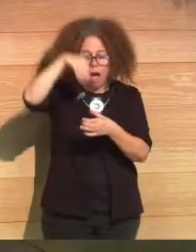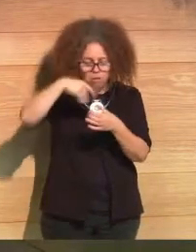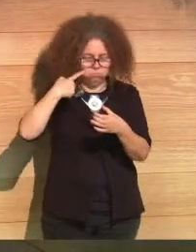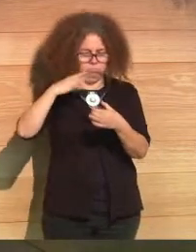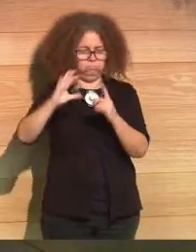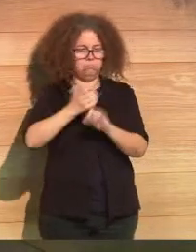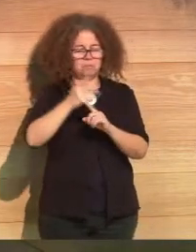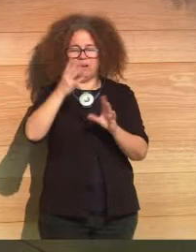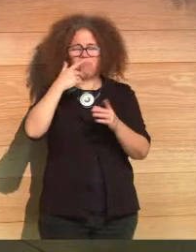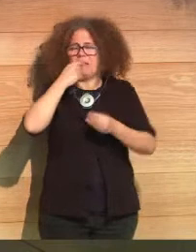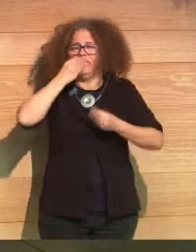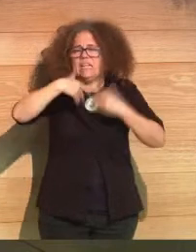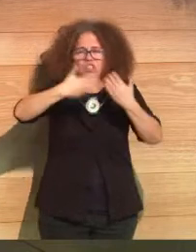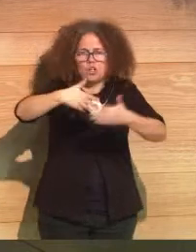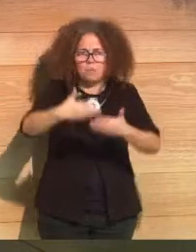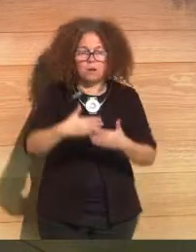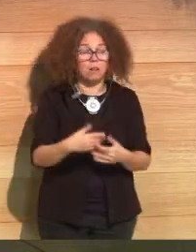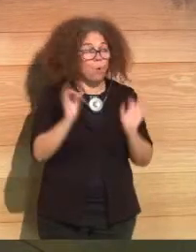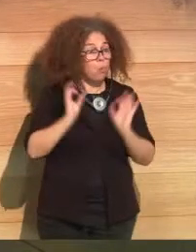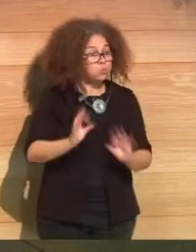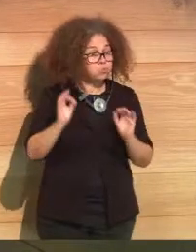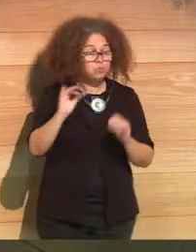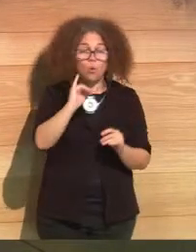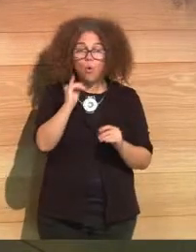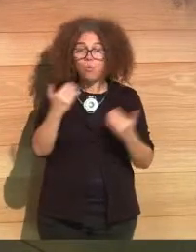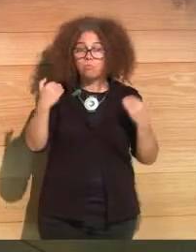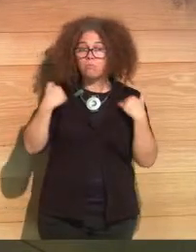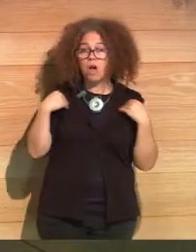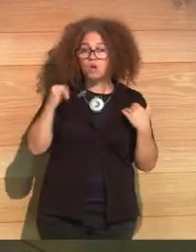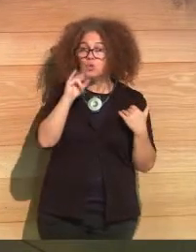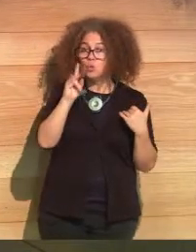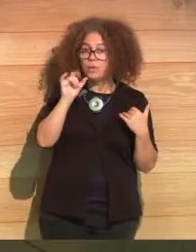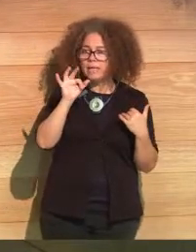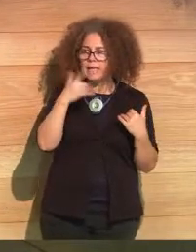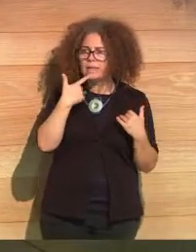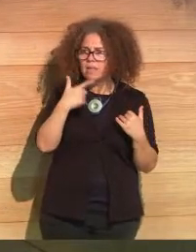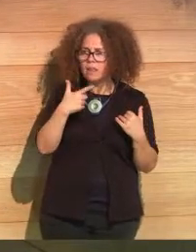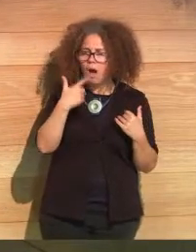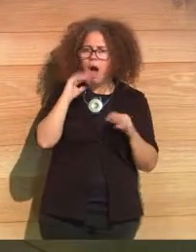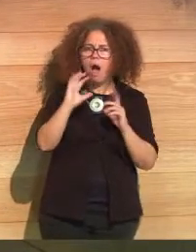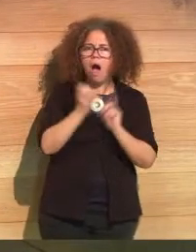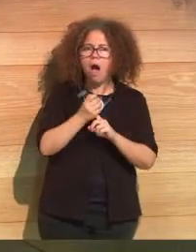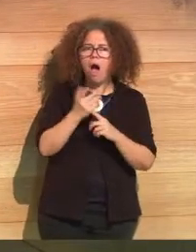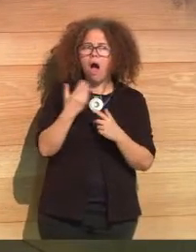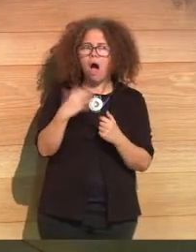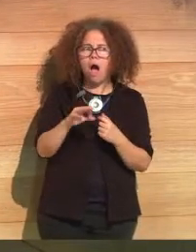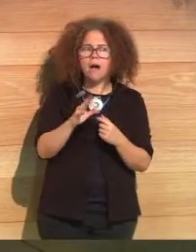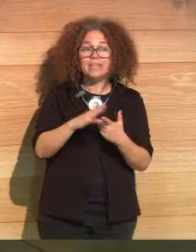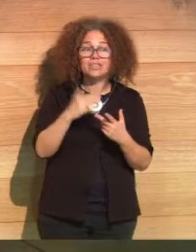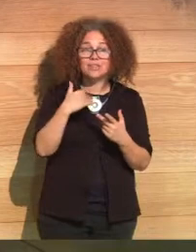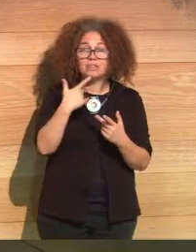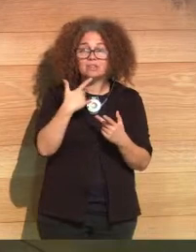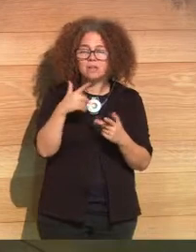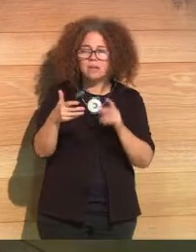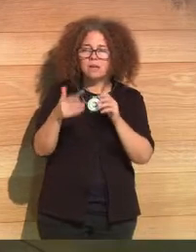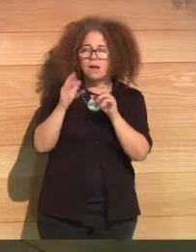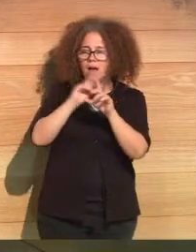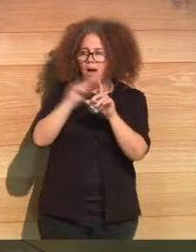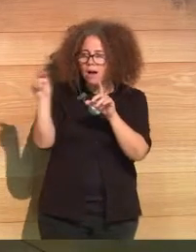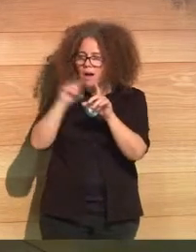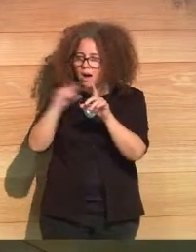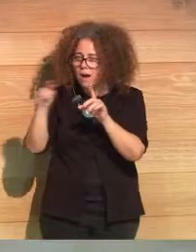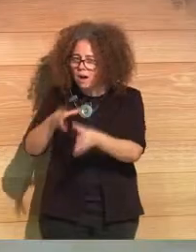this reference, we based the narratives of the projection on the different chapters of this story. So at the end, you won't see